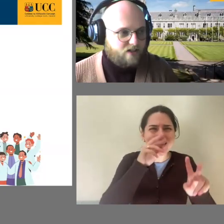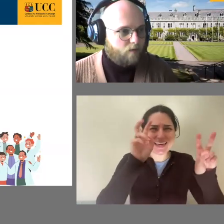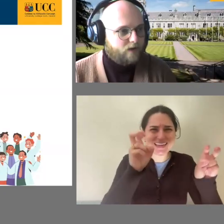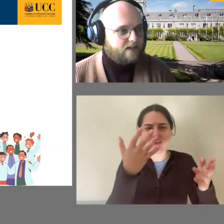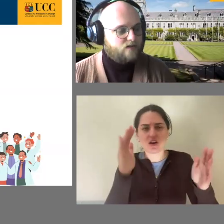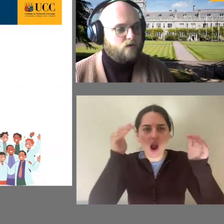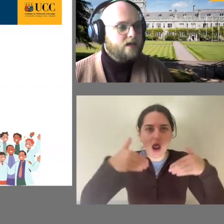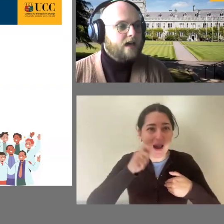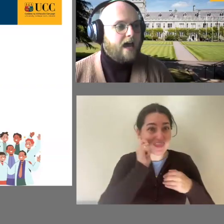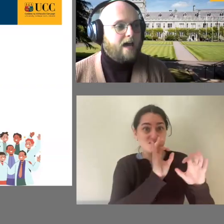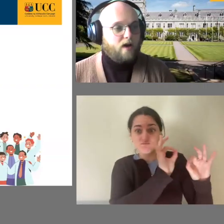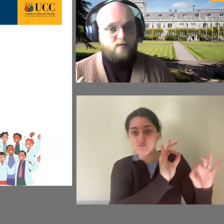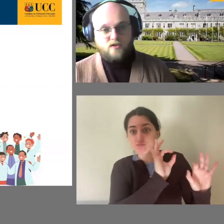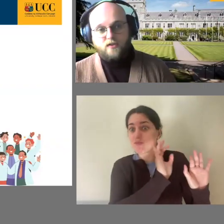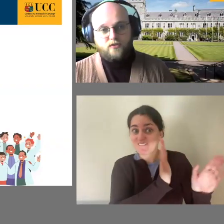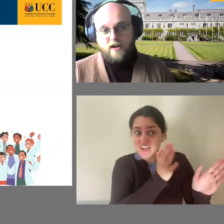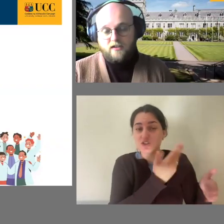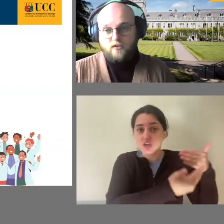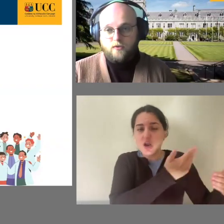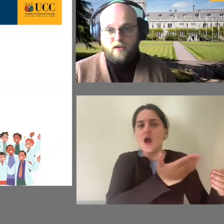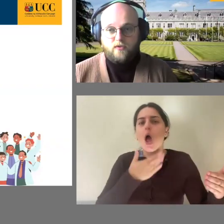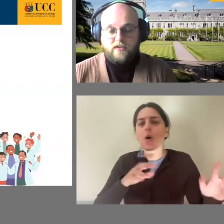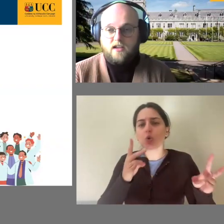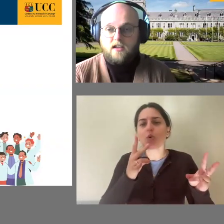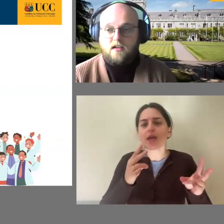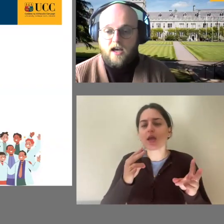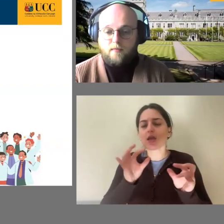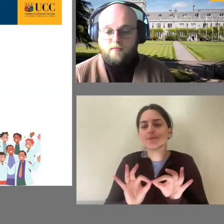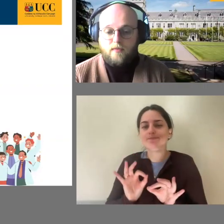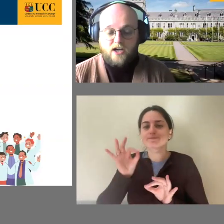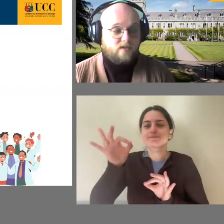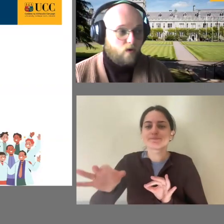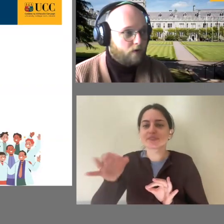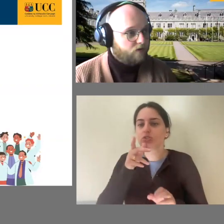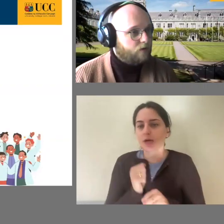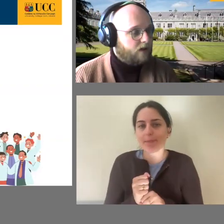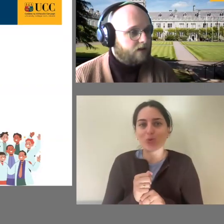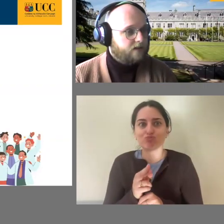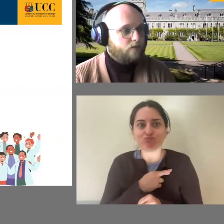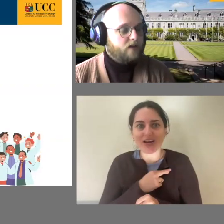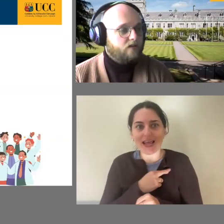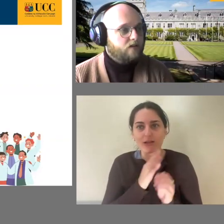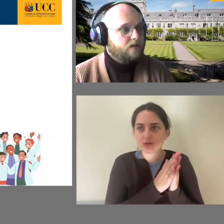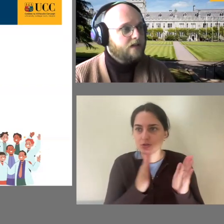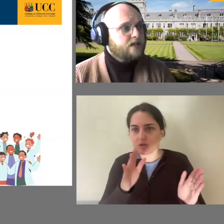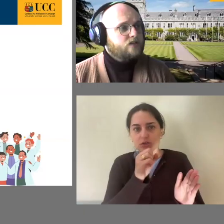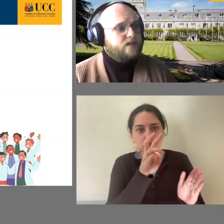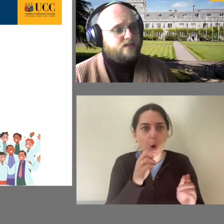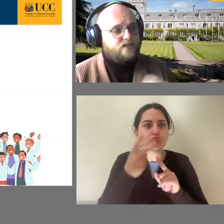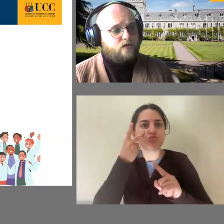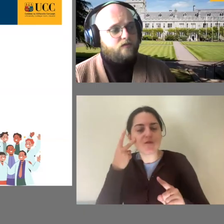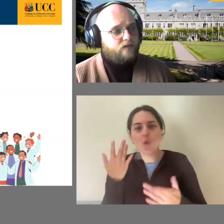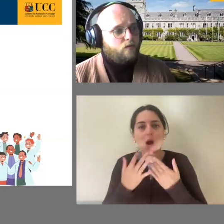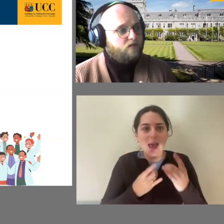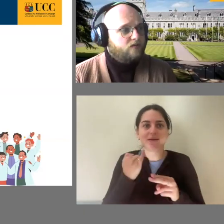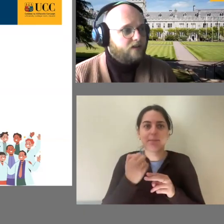and Darren did a great job with that. So I'm just going to go straight into, I suppose, the actual scoping review and things that we conducted. So